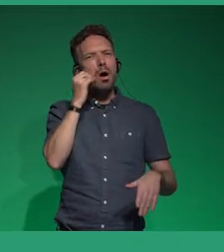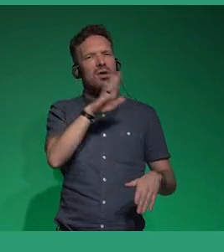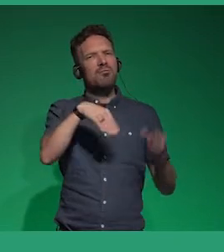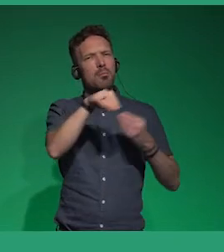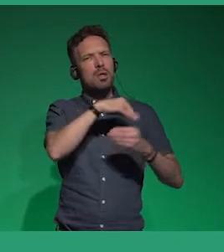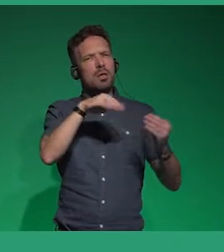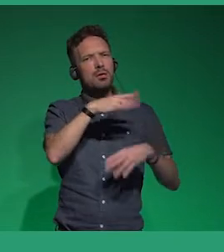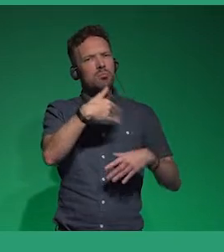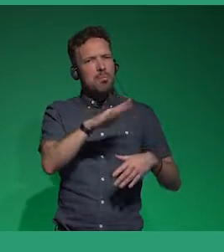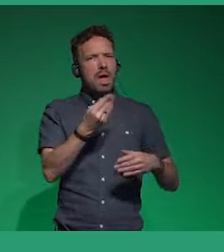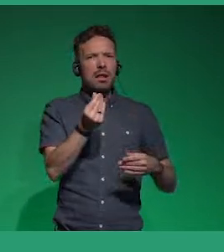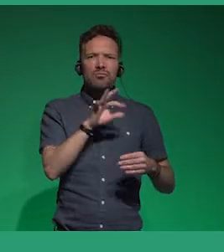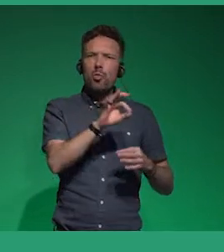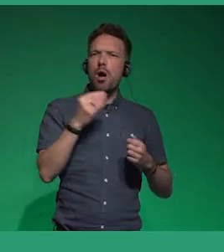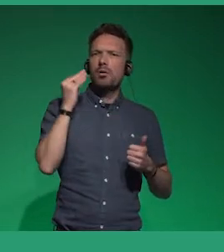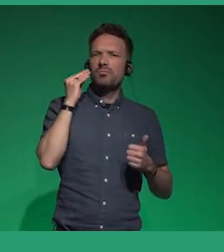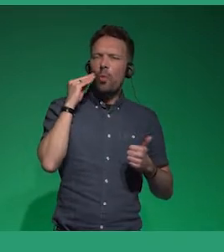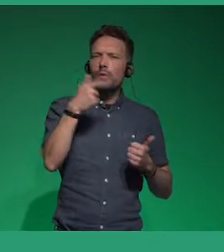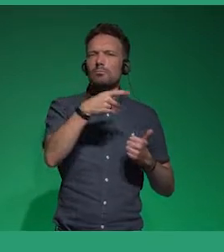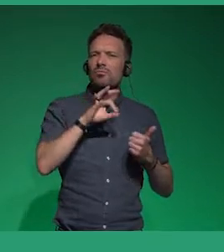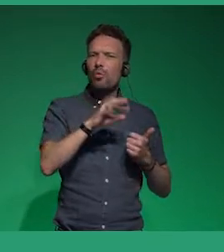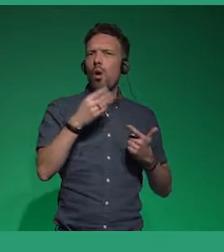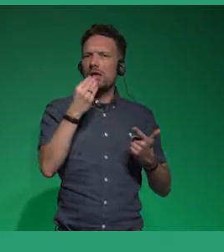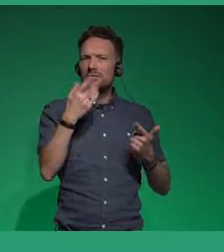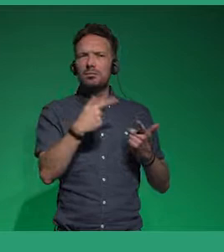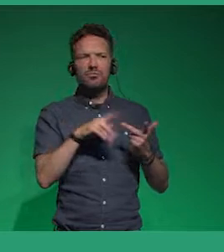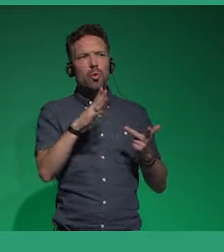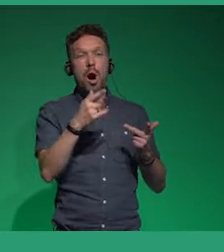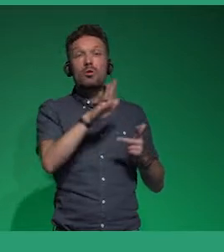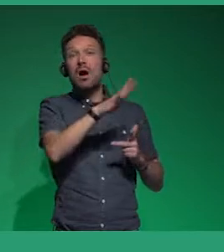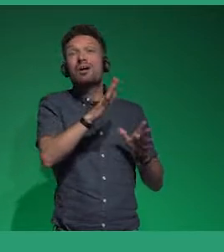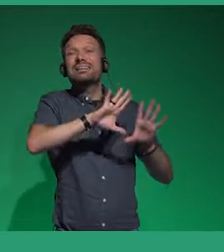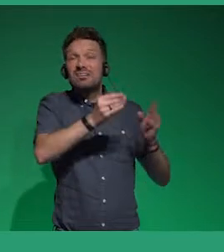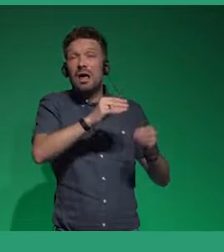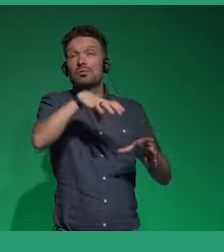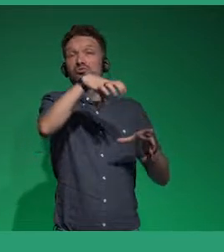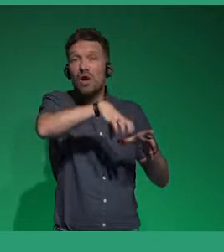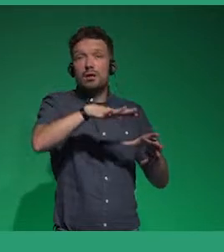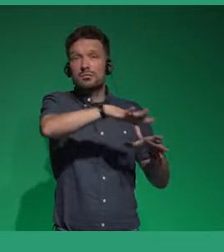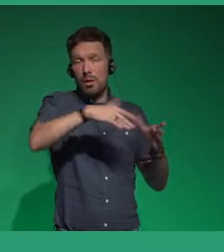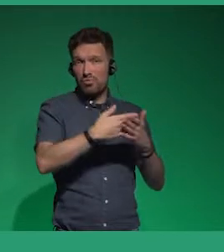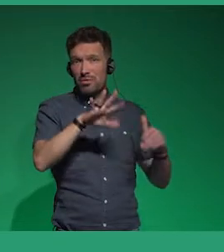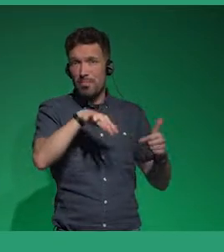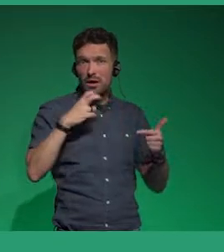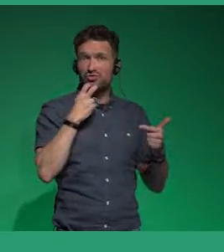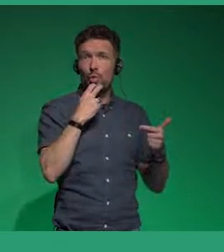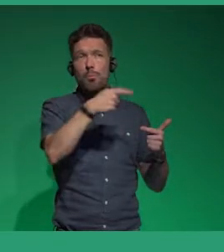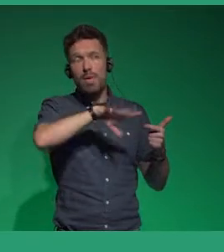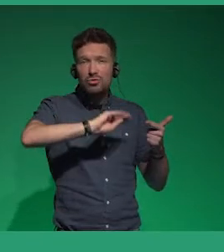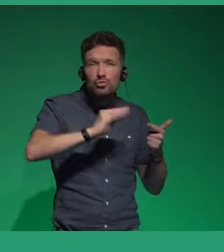infrastructure, including, for example, paved roads, as well as electricity. Also, schools were built in those